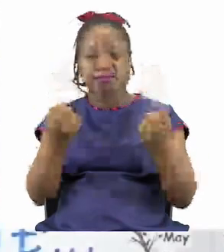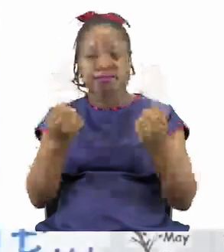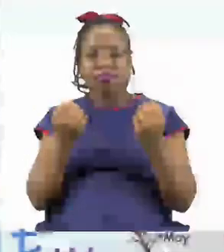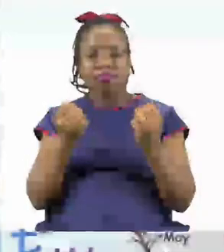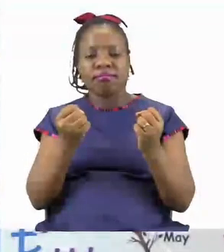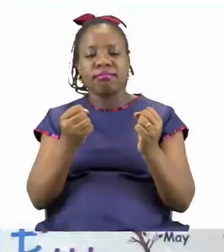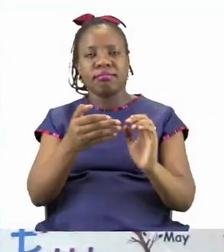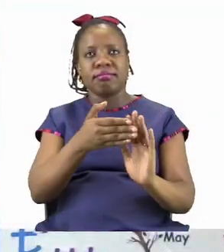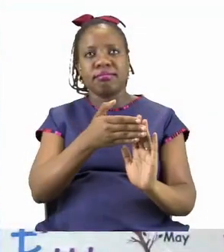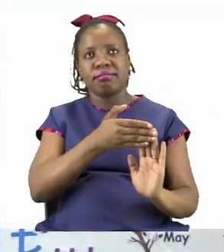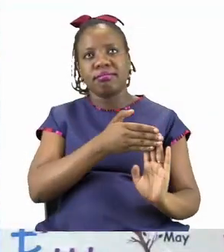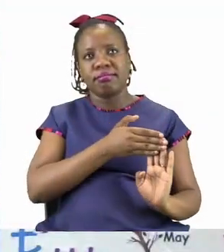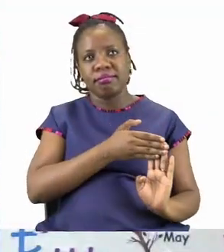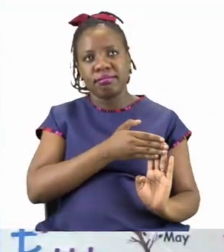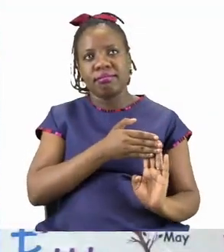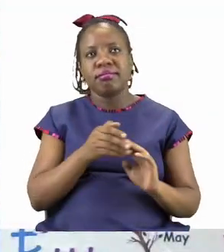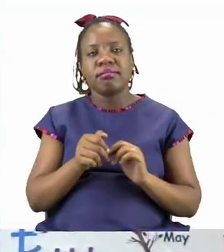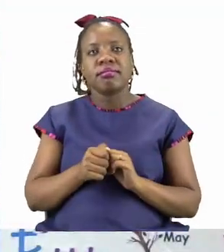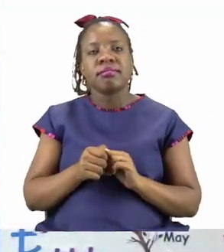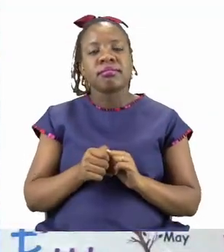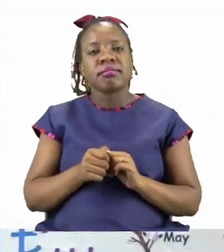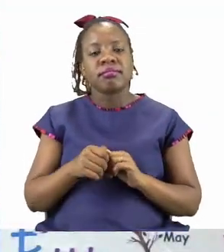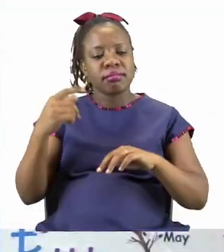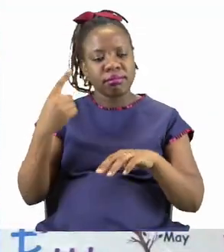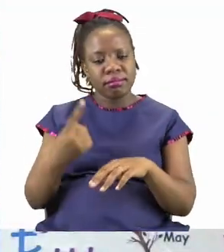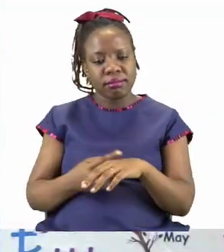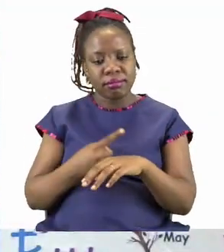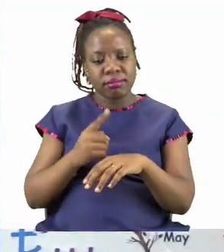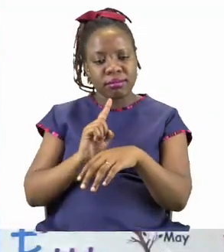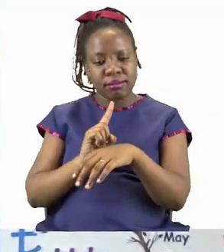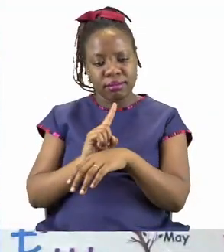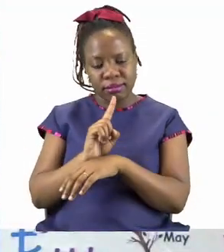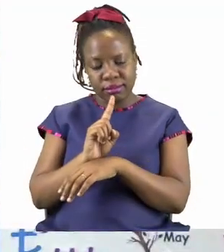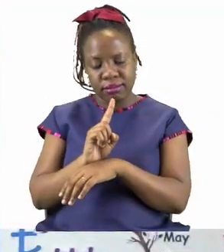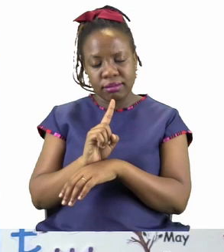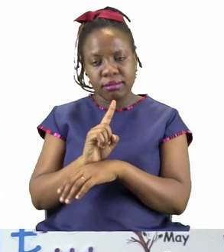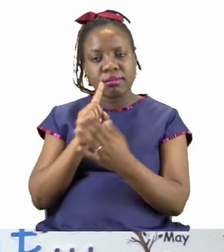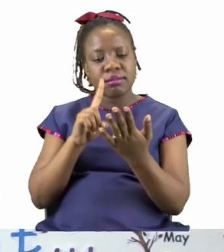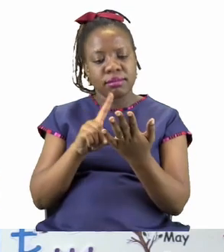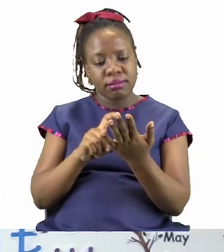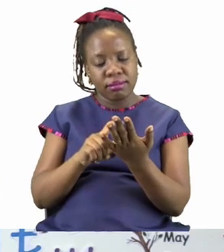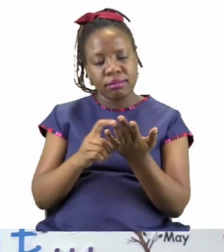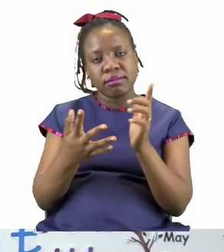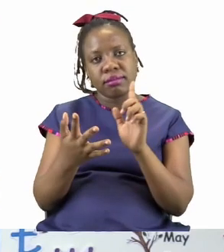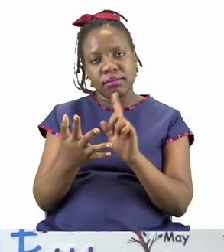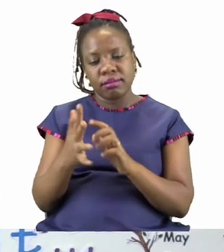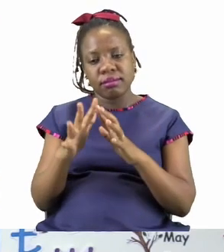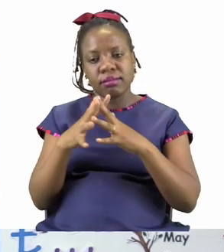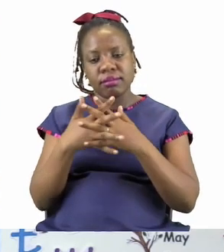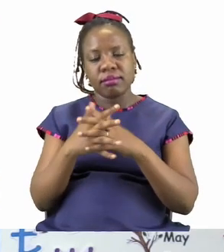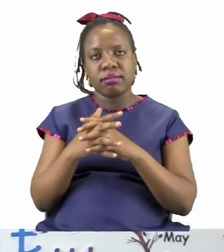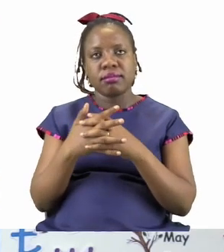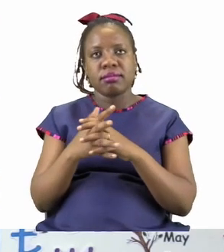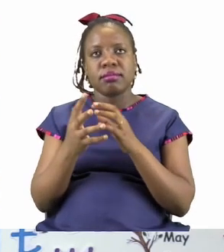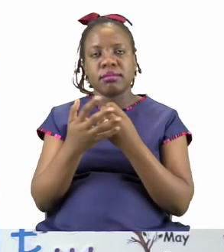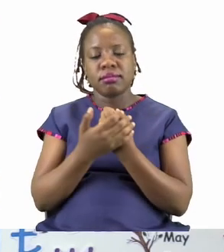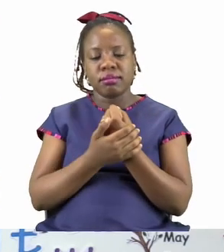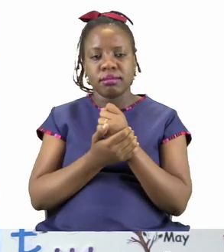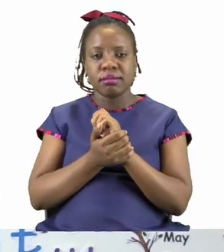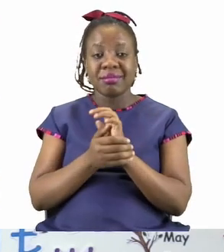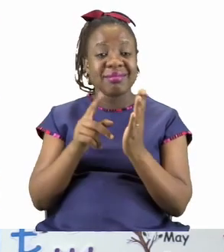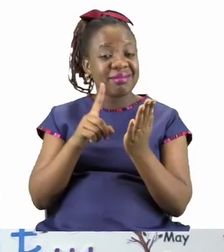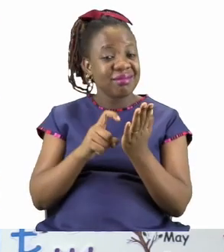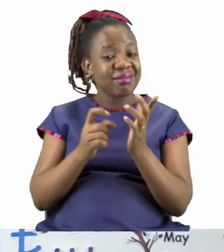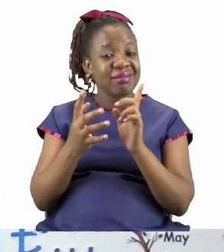energy. Now, everyone, before we start our lesson, let's sanitize. Sanitizing is very